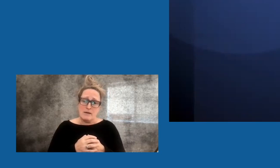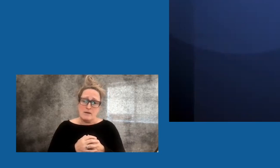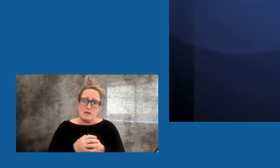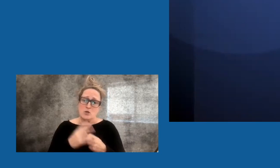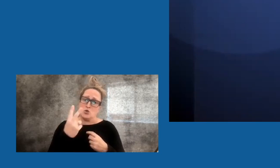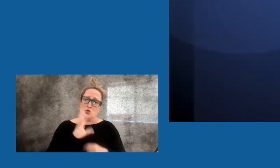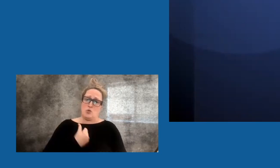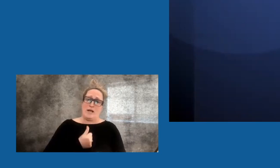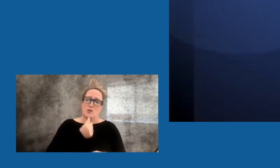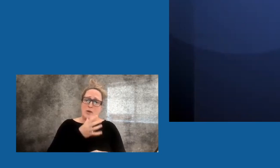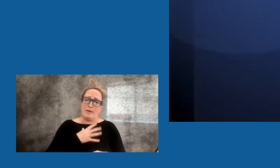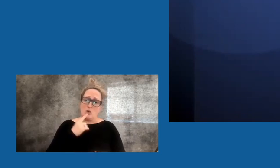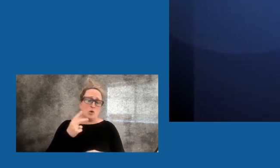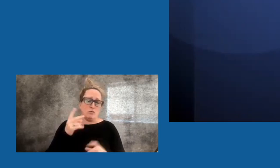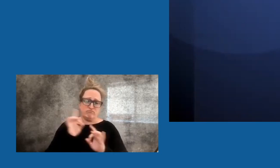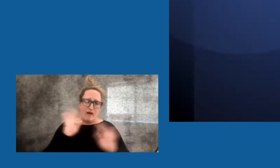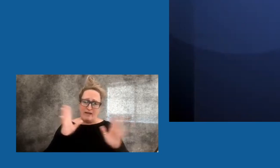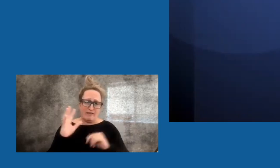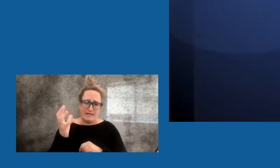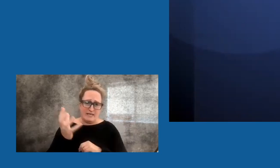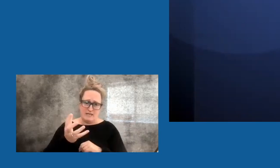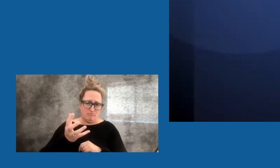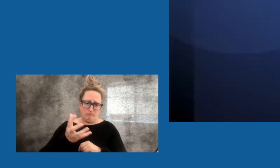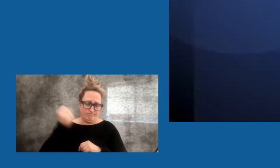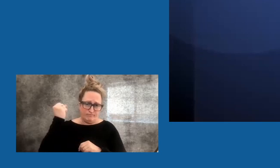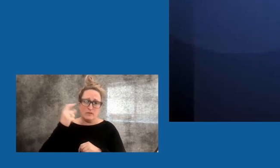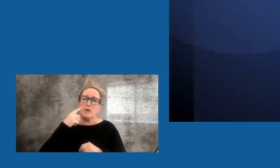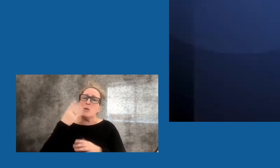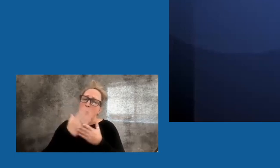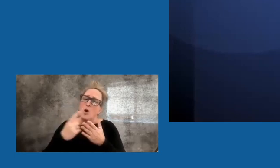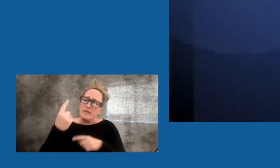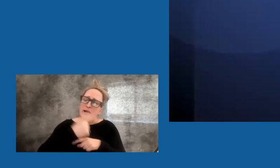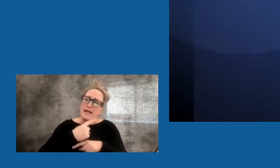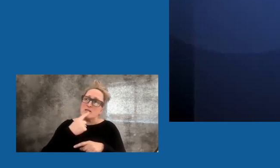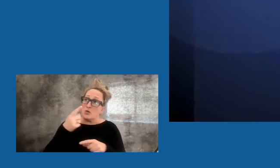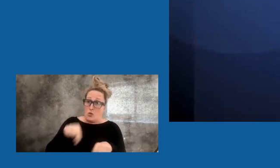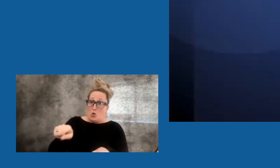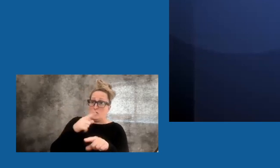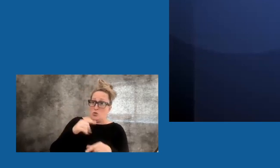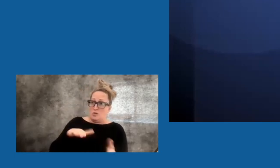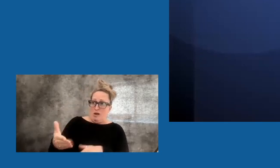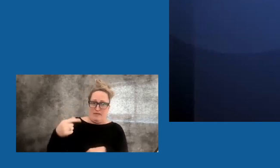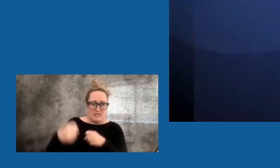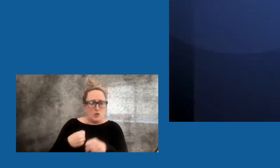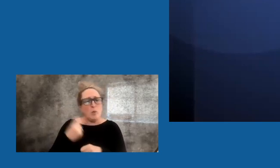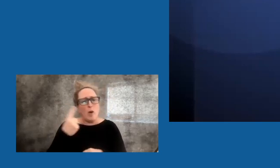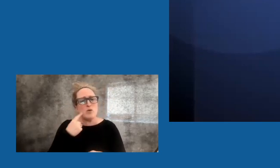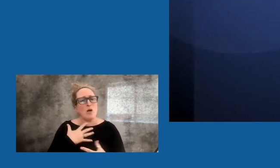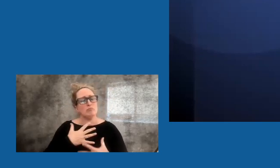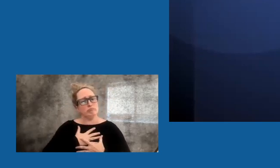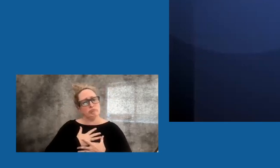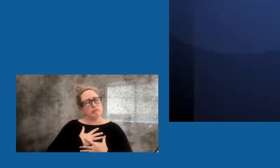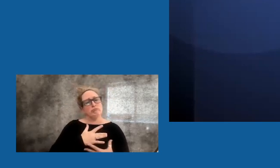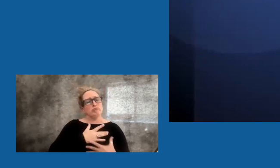trans women that were violently taken. So part of Day of Remembrance is remembering those taken this year, but we always want to hold in